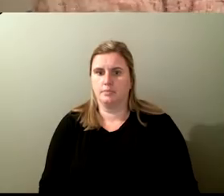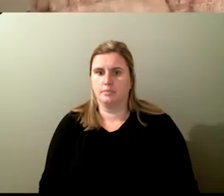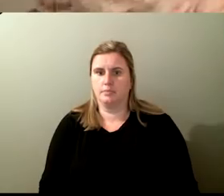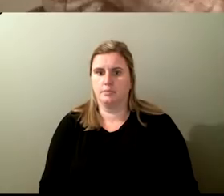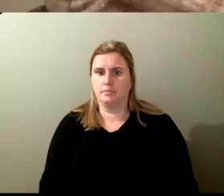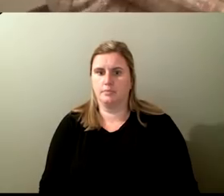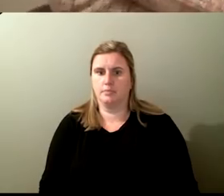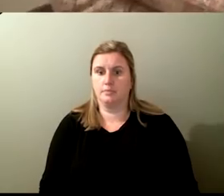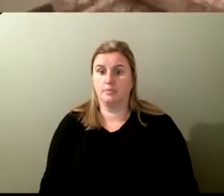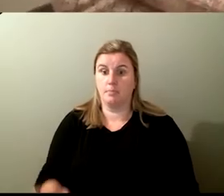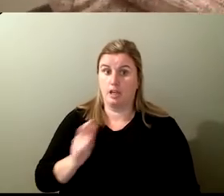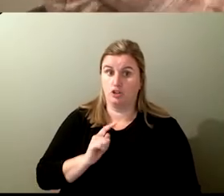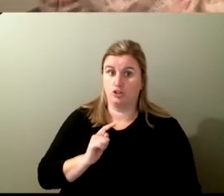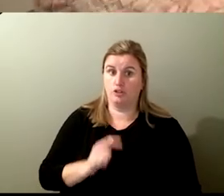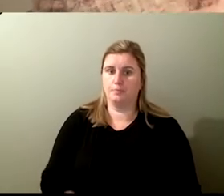My turn?